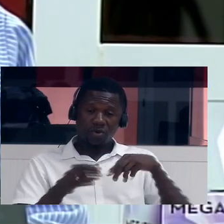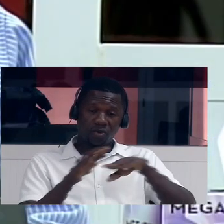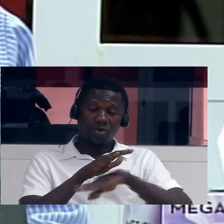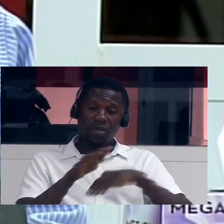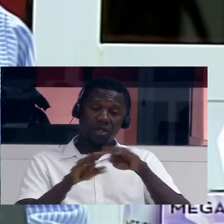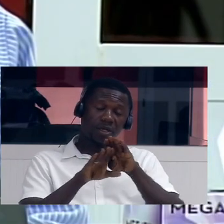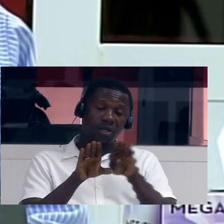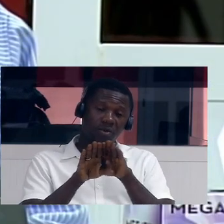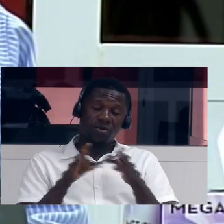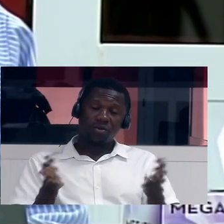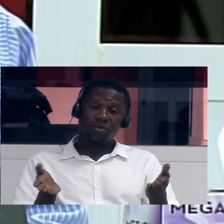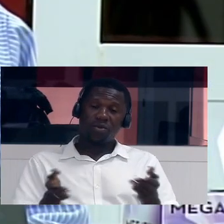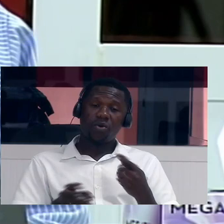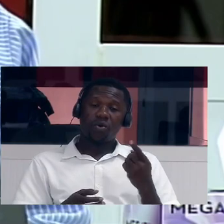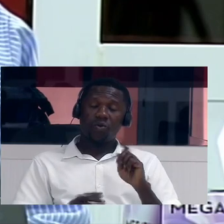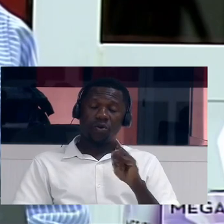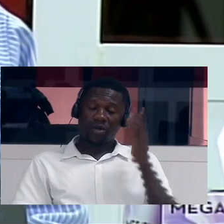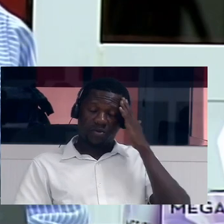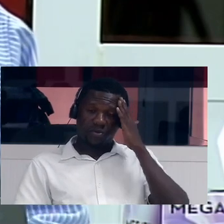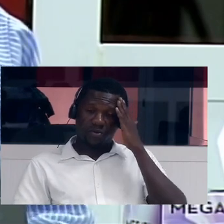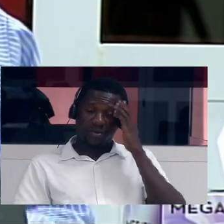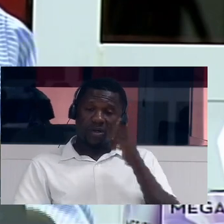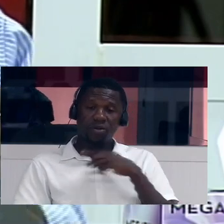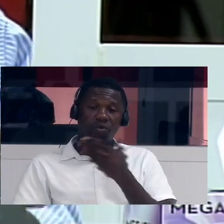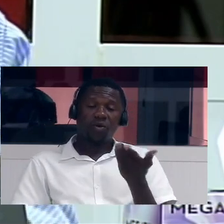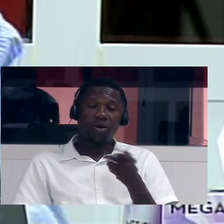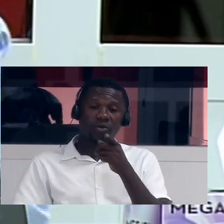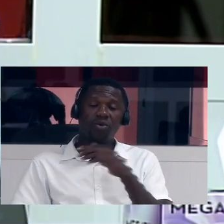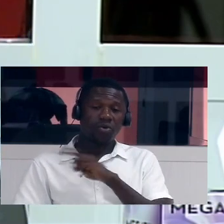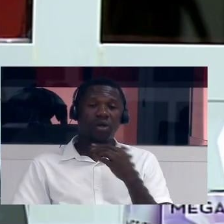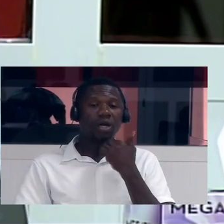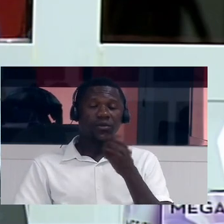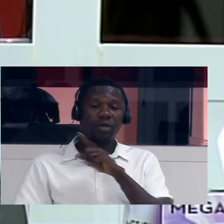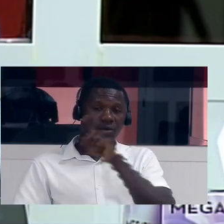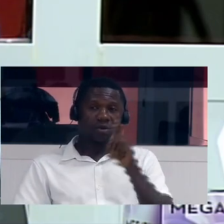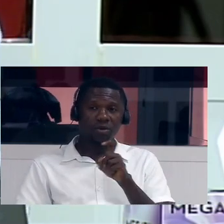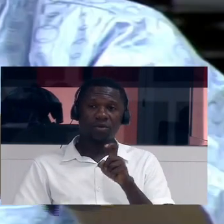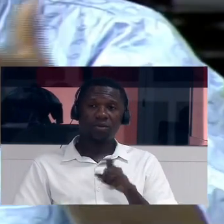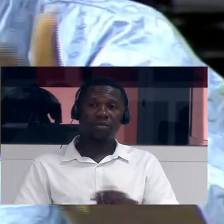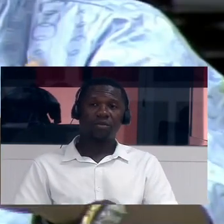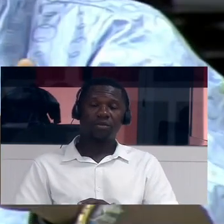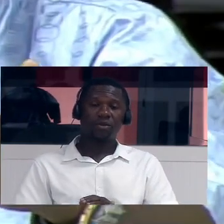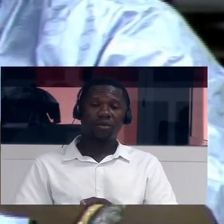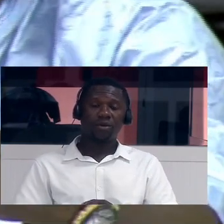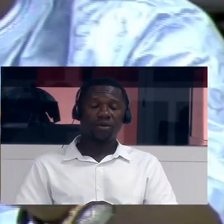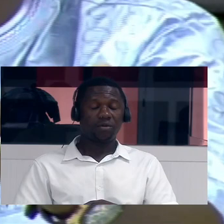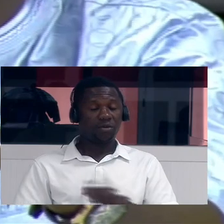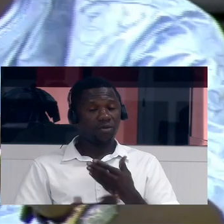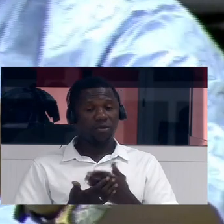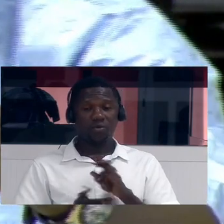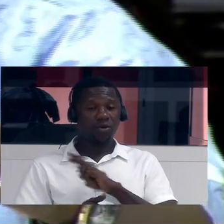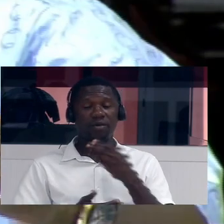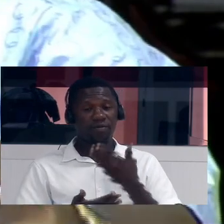forces on the ground, but what I do know, and that is where, I mean, you have not asked me that question yet. Well, you know? We haven't finished,